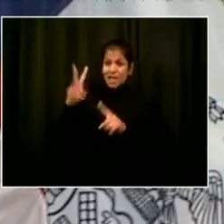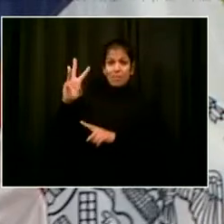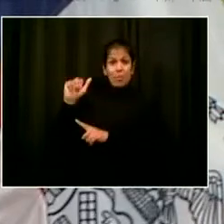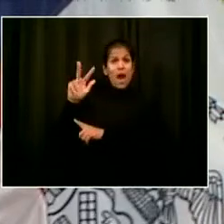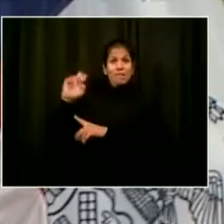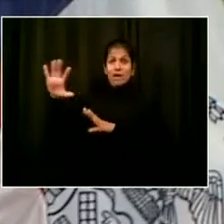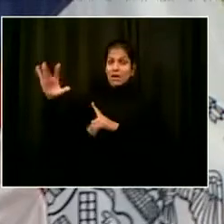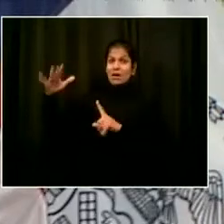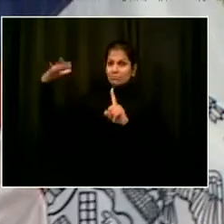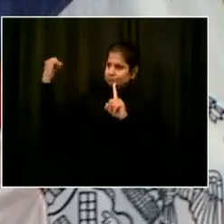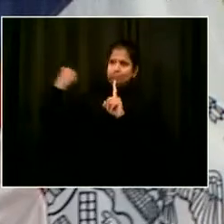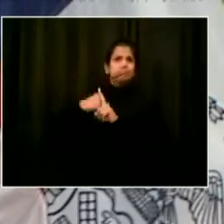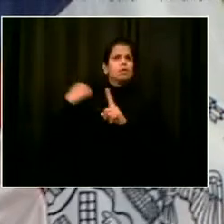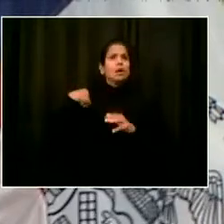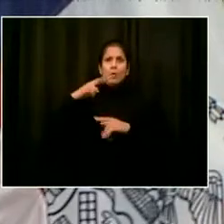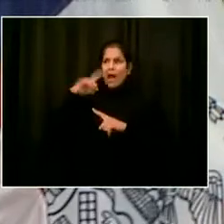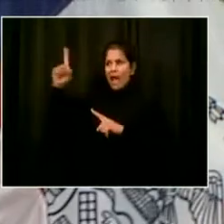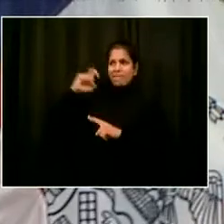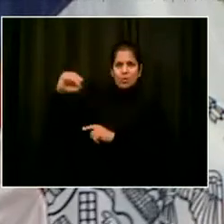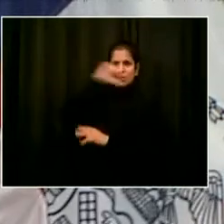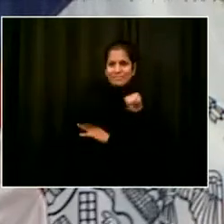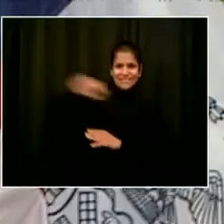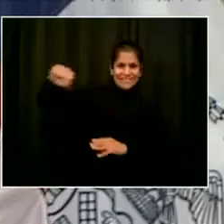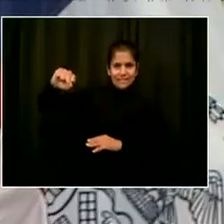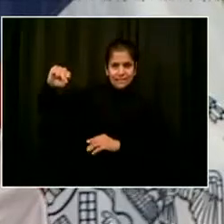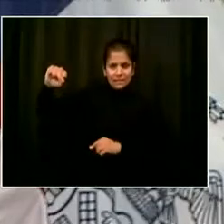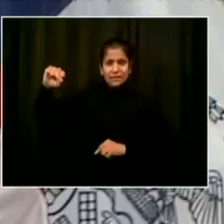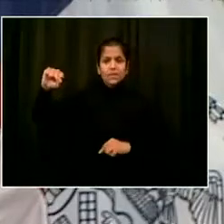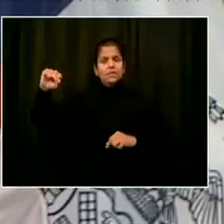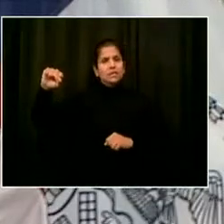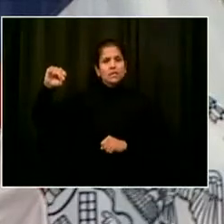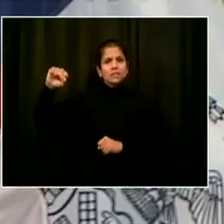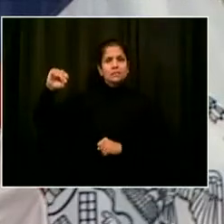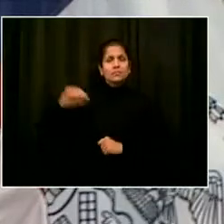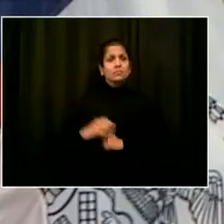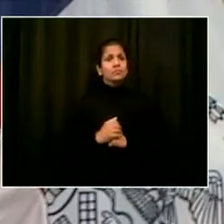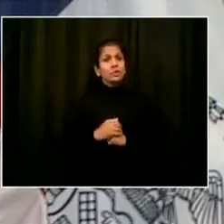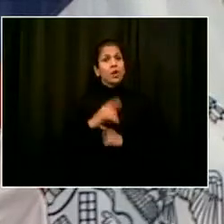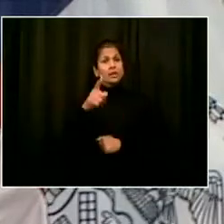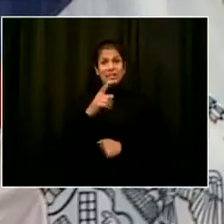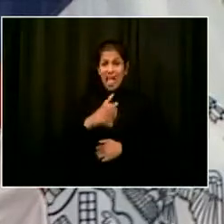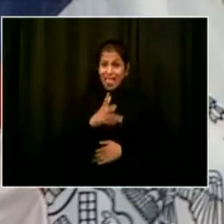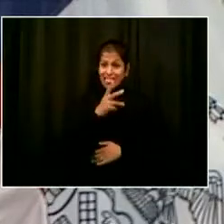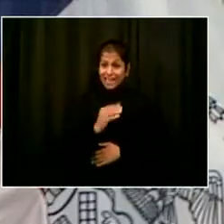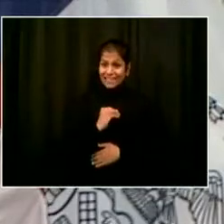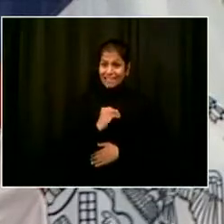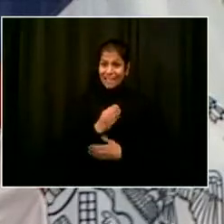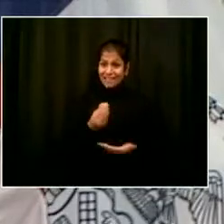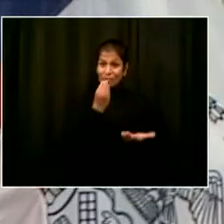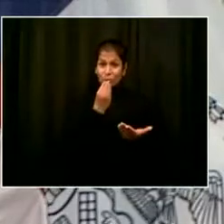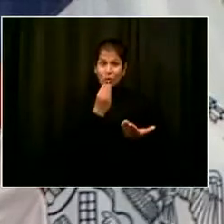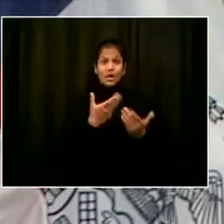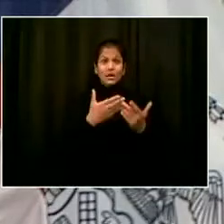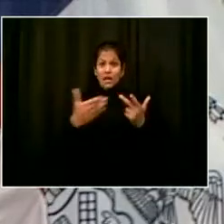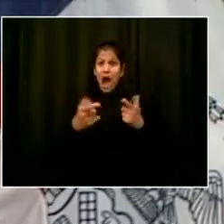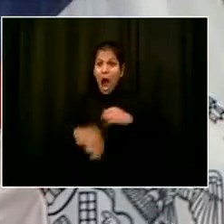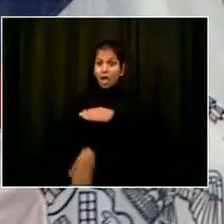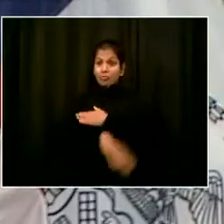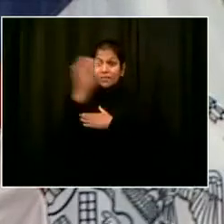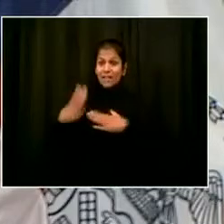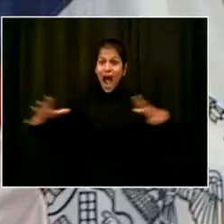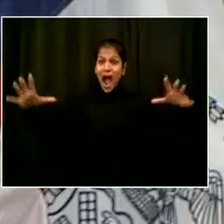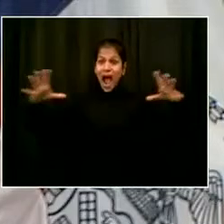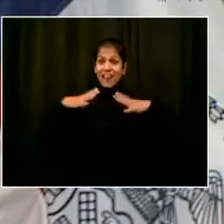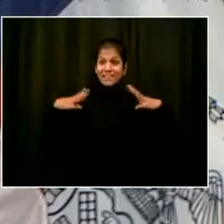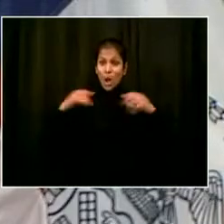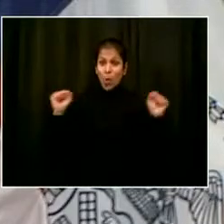we're going to start to feel the impact of the vaccine take it will take months and months obviously for the full impact to be felt but with every passing month once we